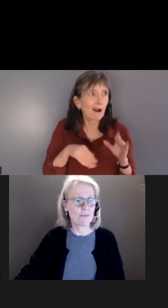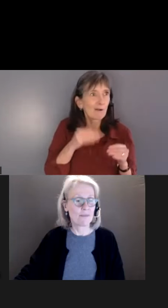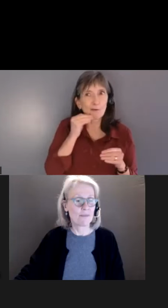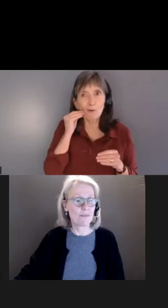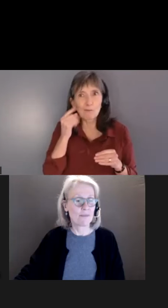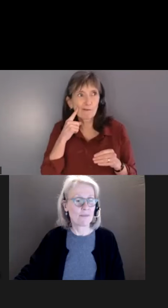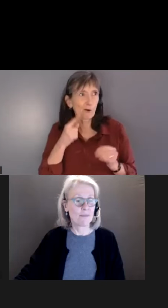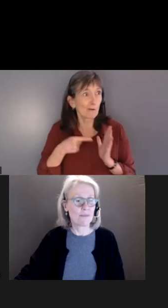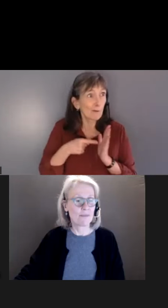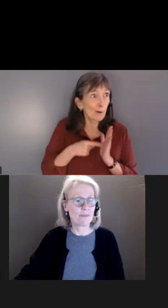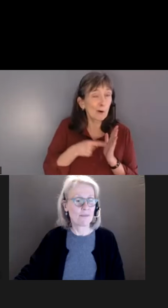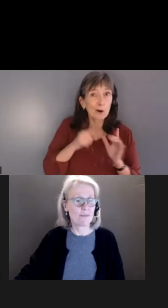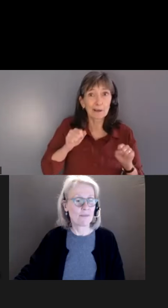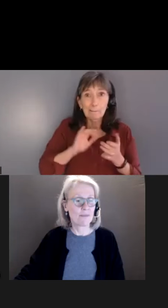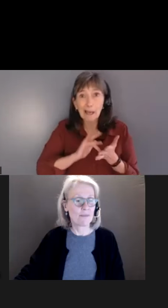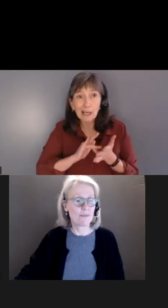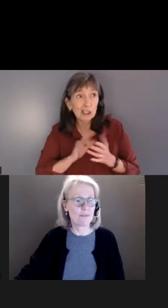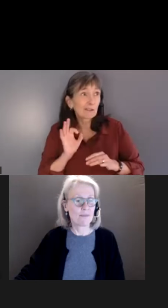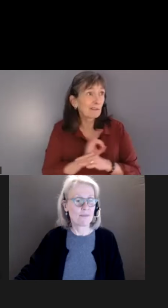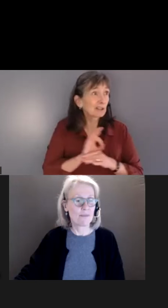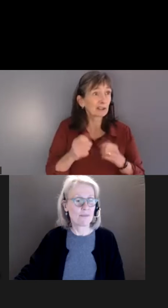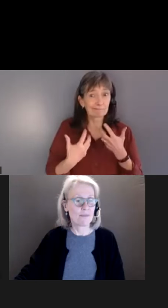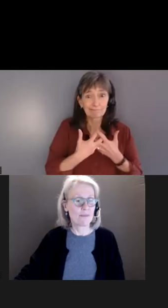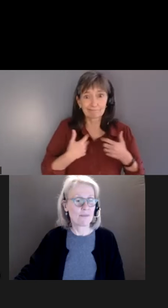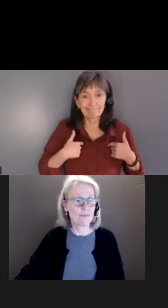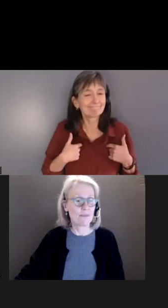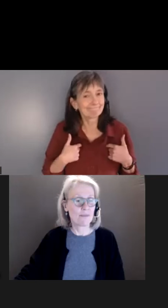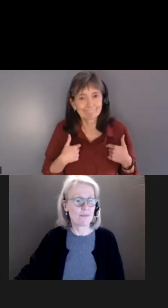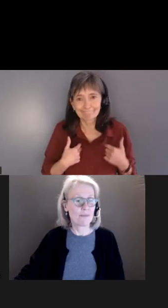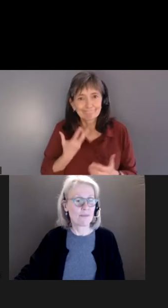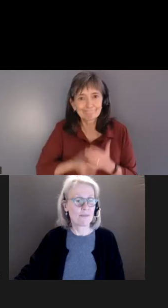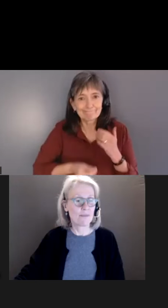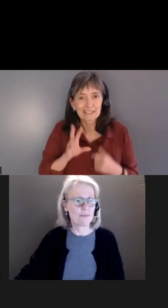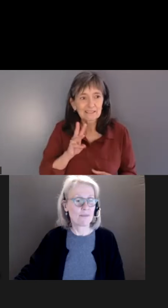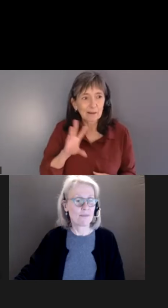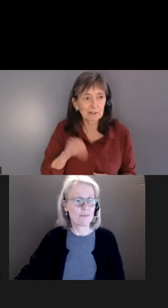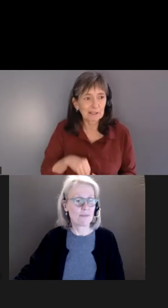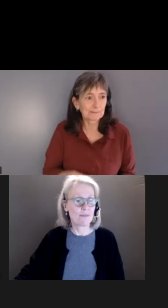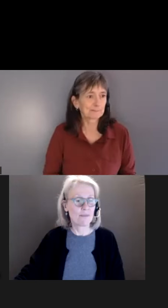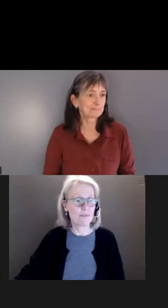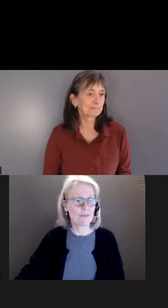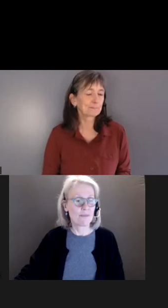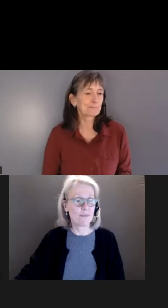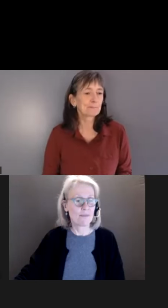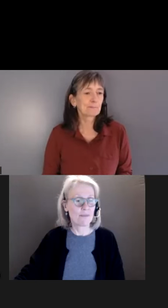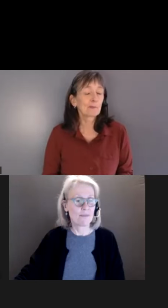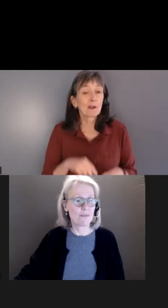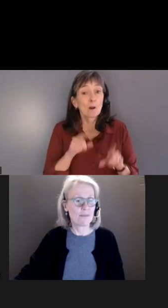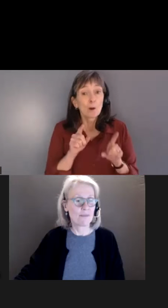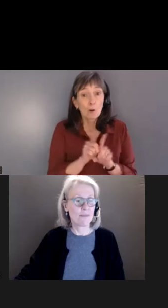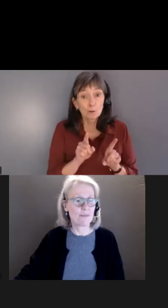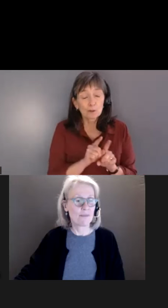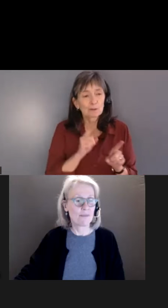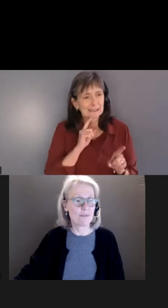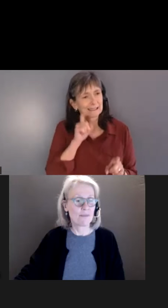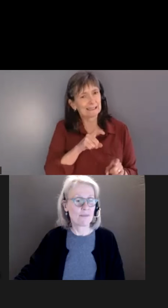financial, medical, functional, and personal preferences and needs. In addition, there is also a need for more accessible housing,